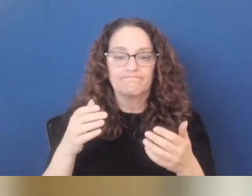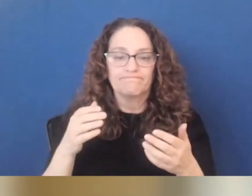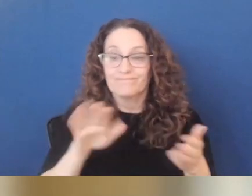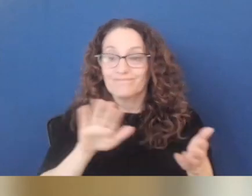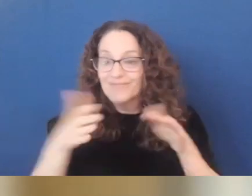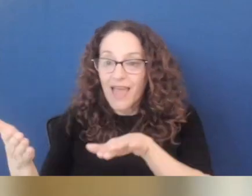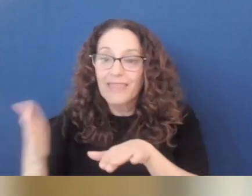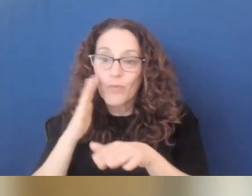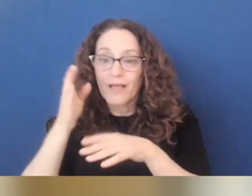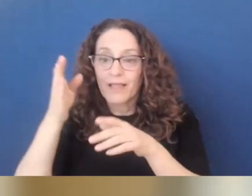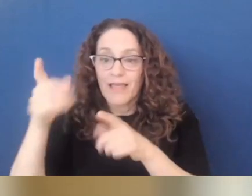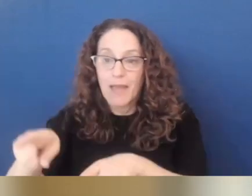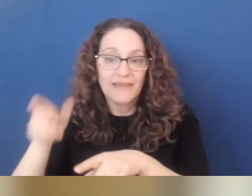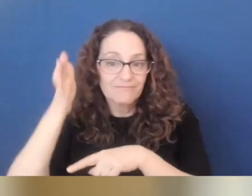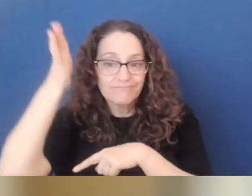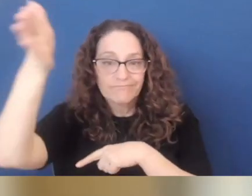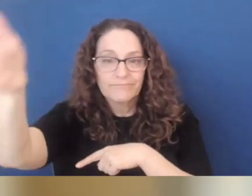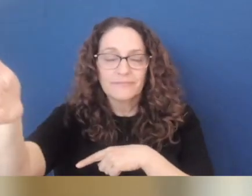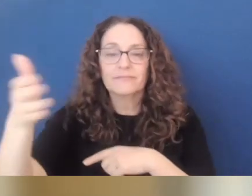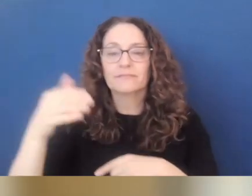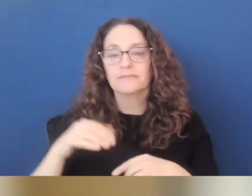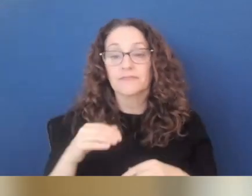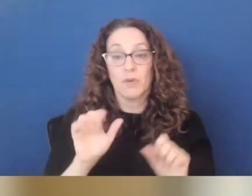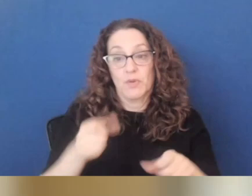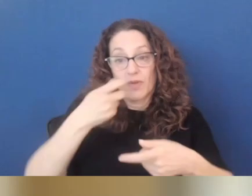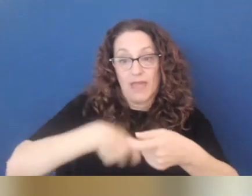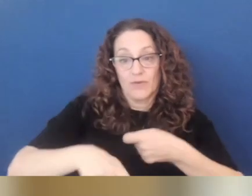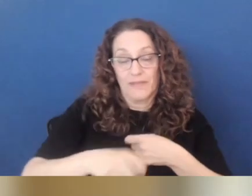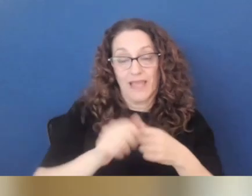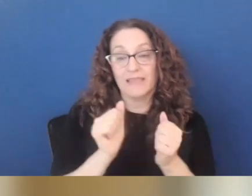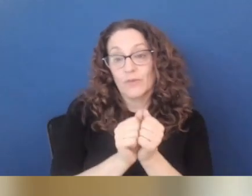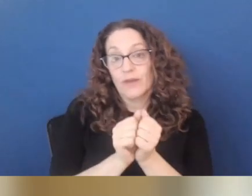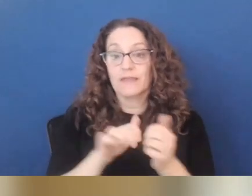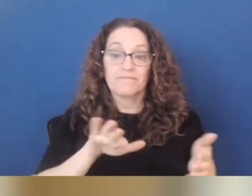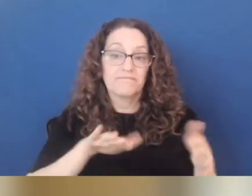And so death reflections can be helpful as replacements.